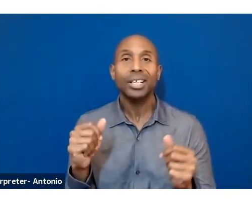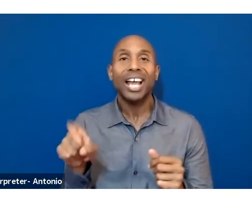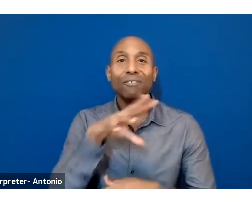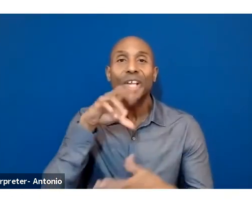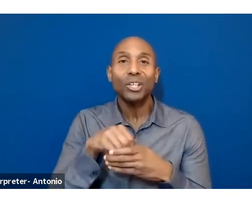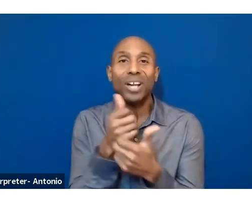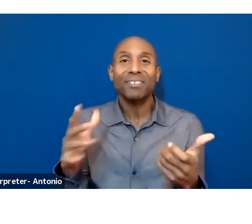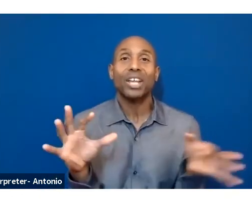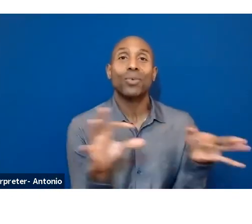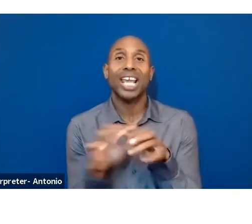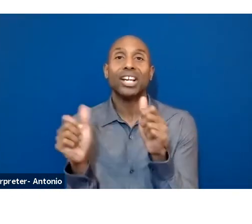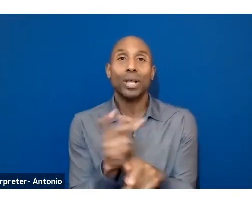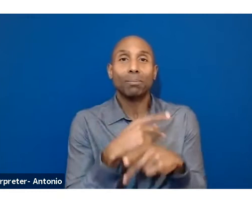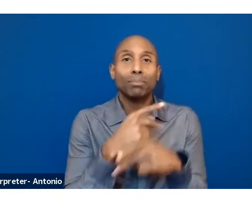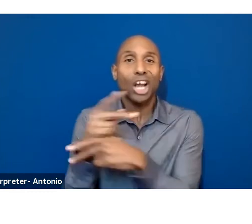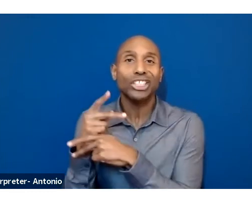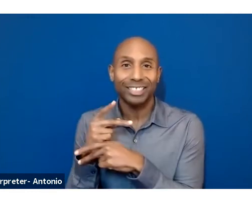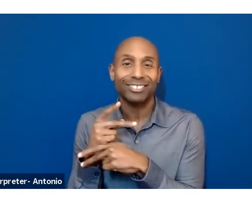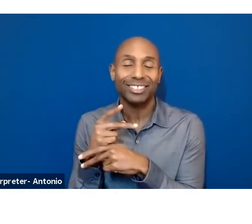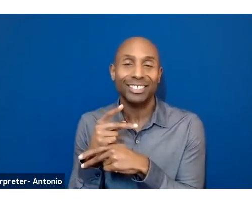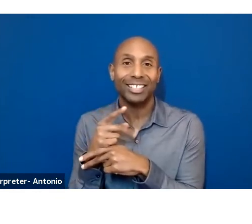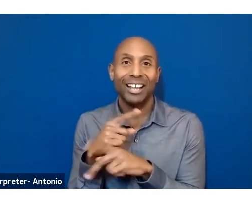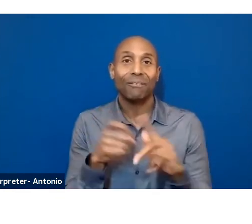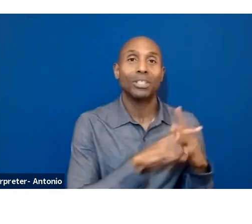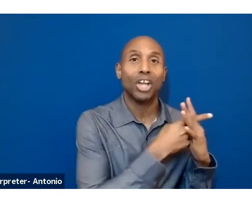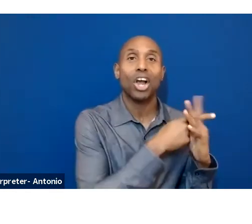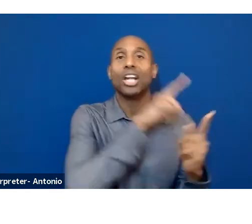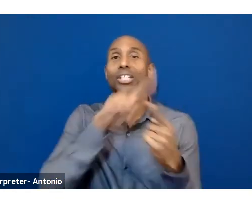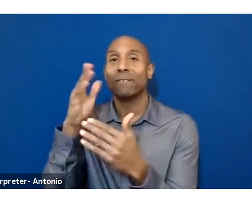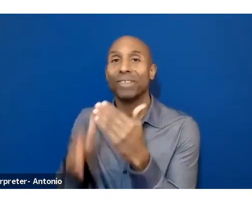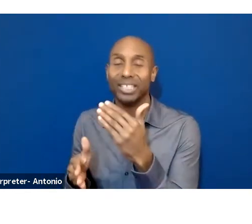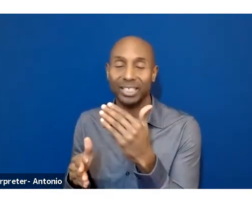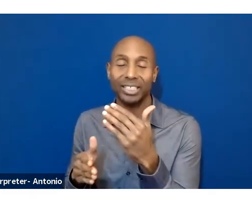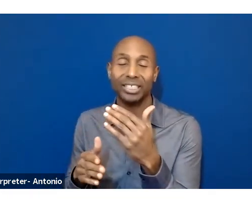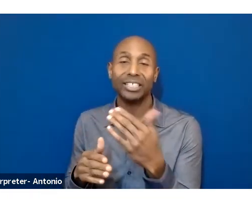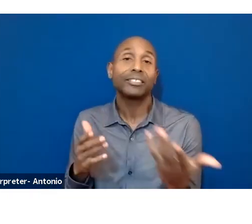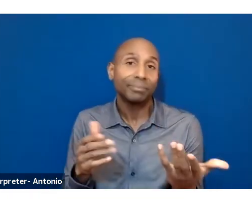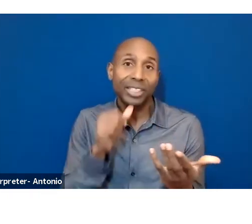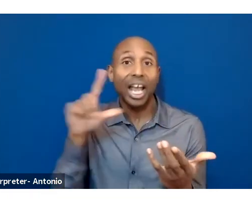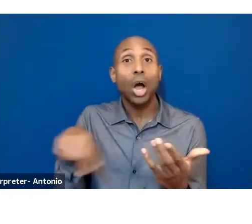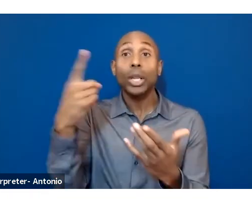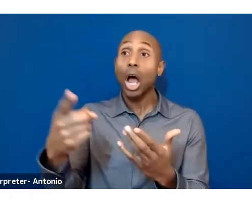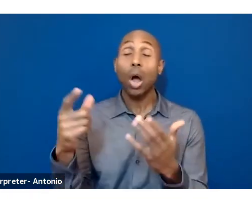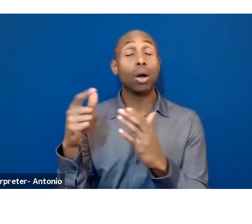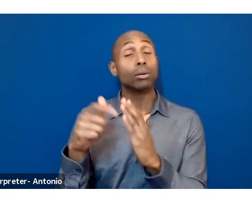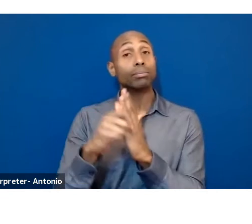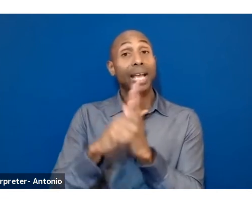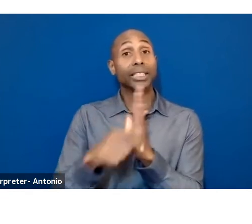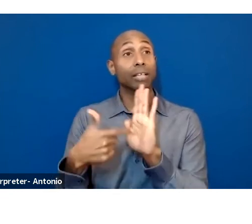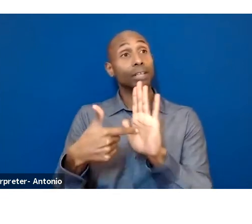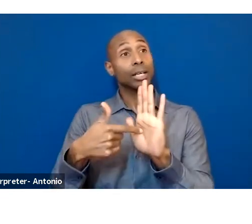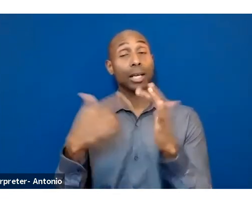of the supply chain in magazines on the runway, but also that whatever is, that we begin